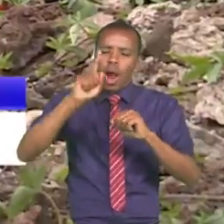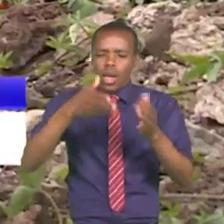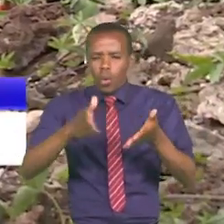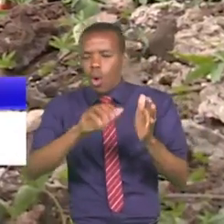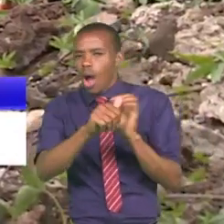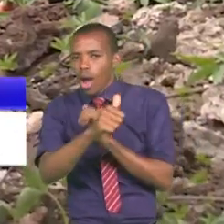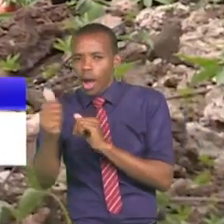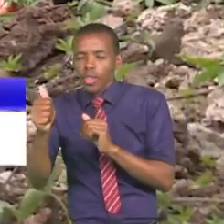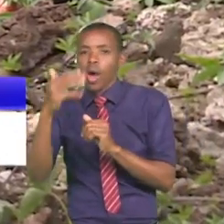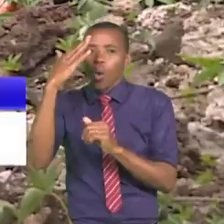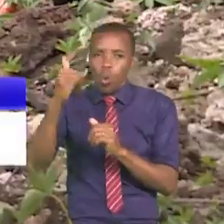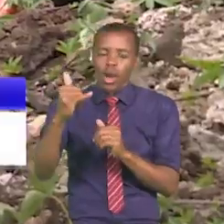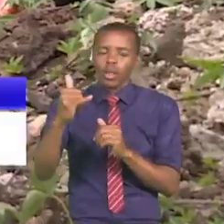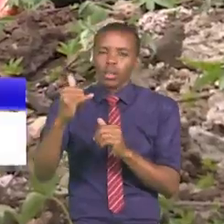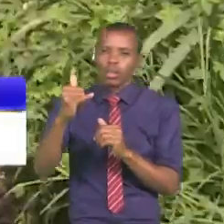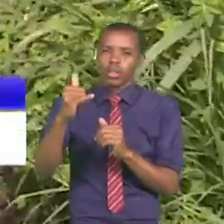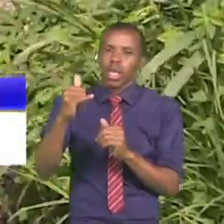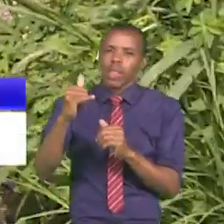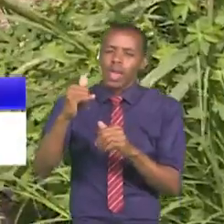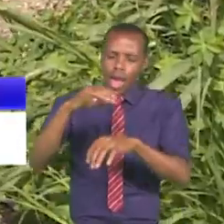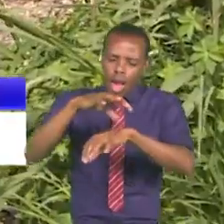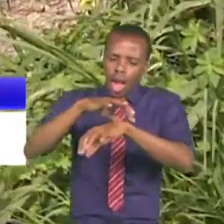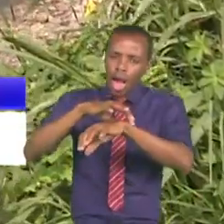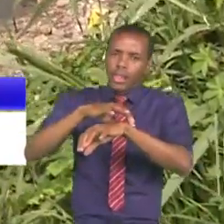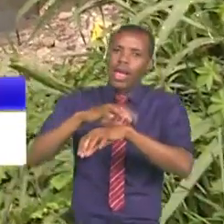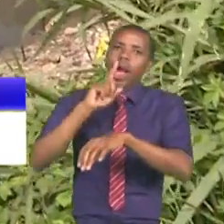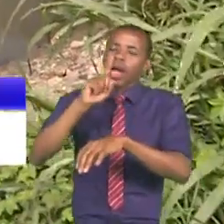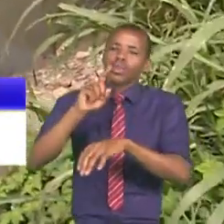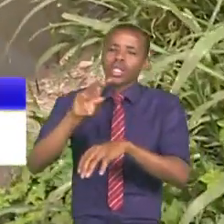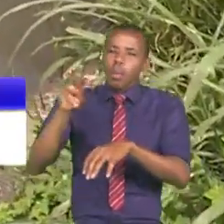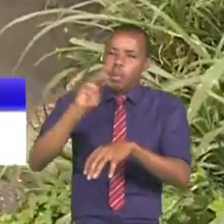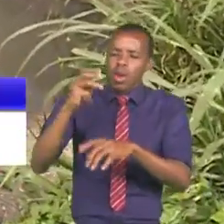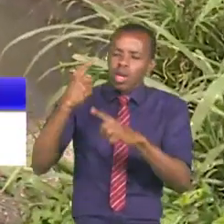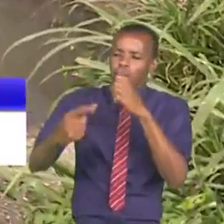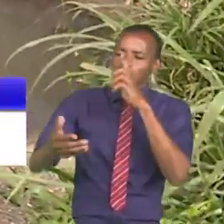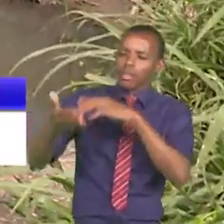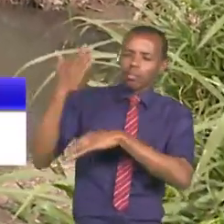another since dinosaurs roamed the earth hundreds of millions of years ago.